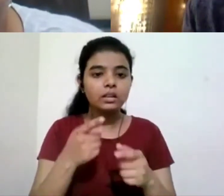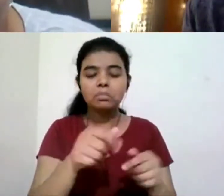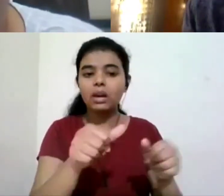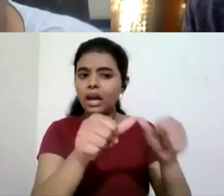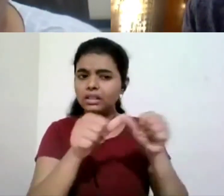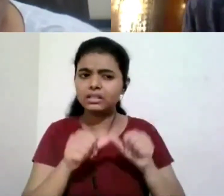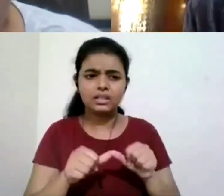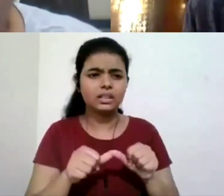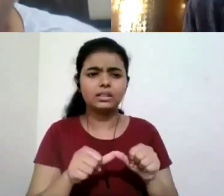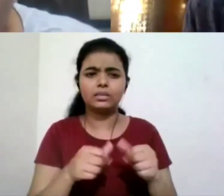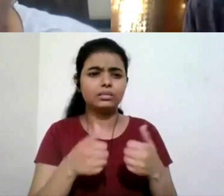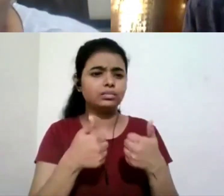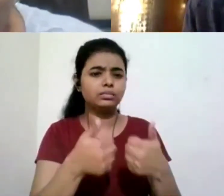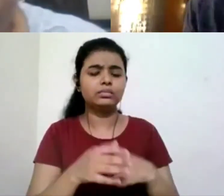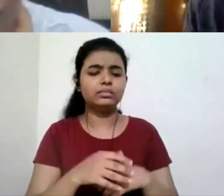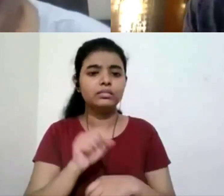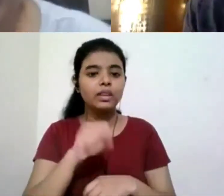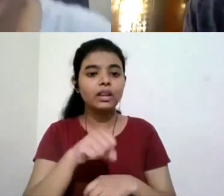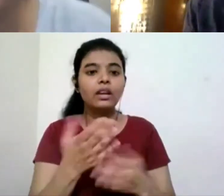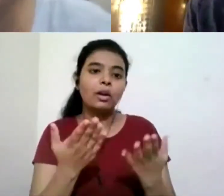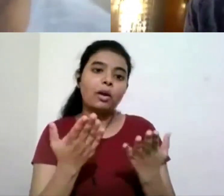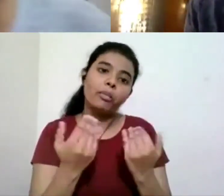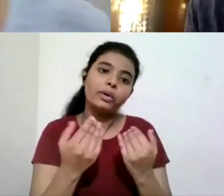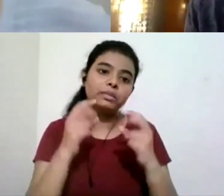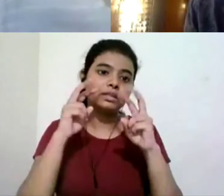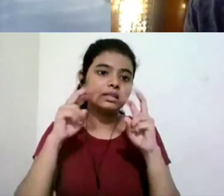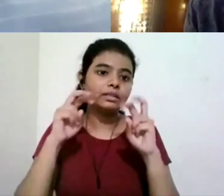I mean, I put out a hunt for you, Santosh.